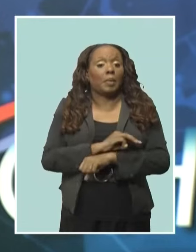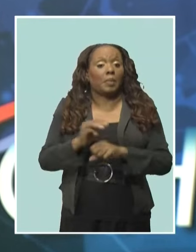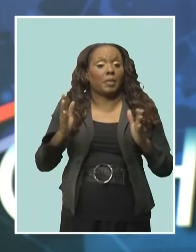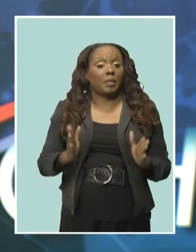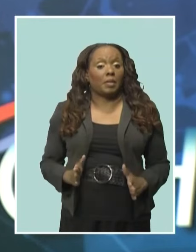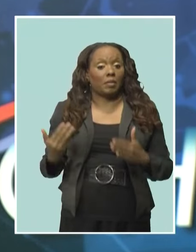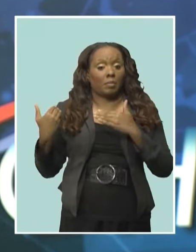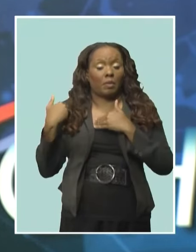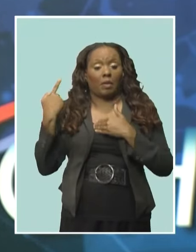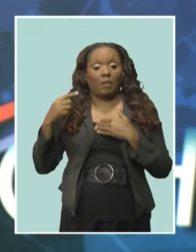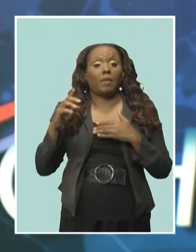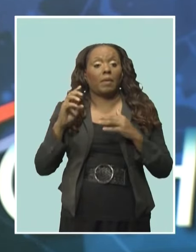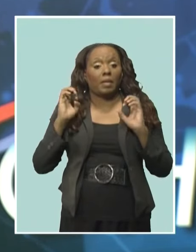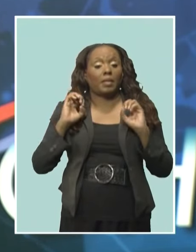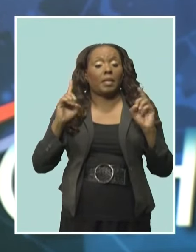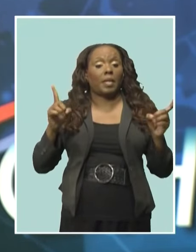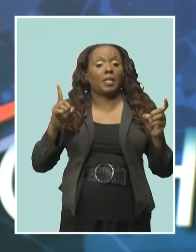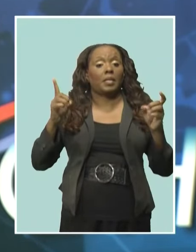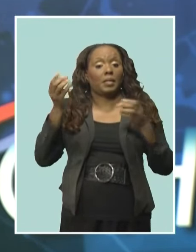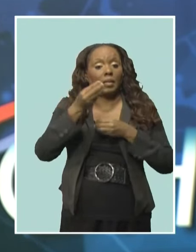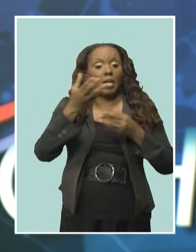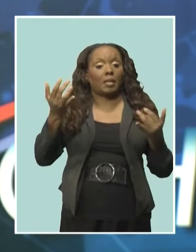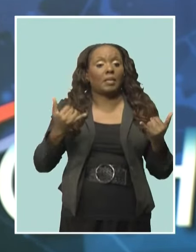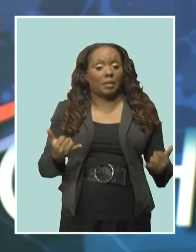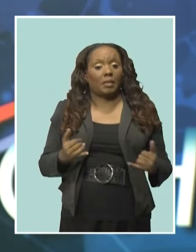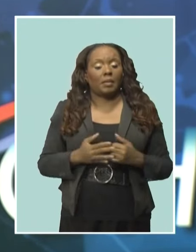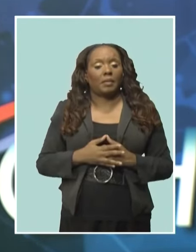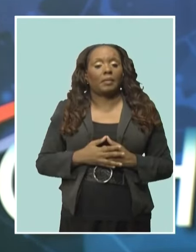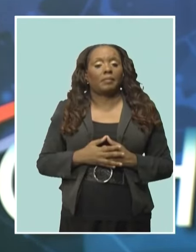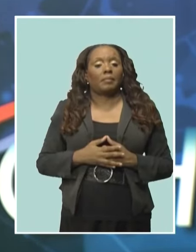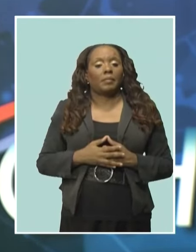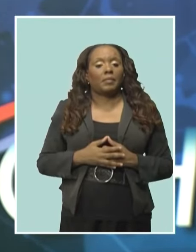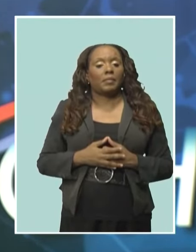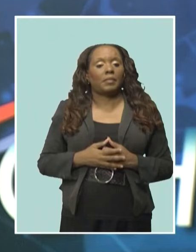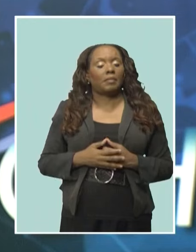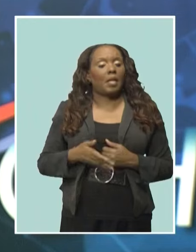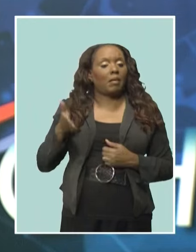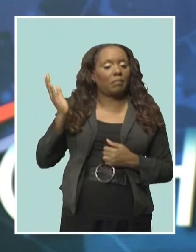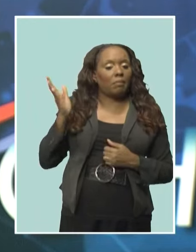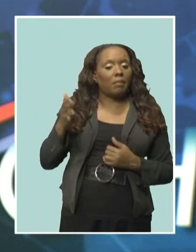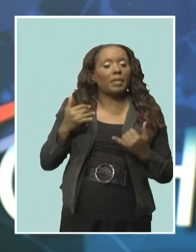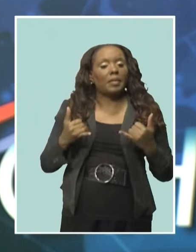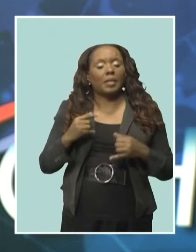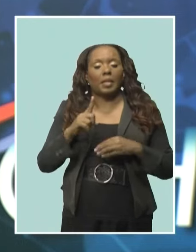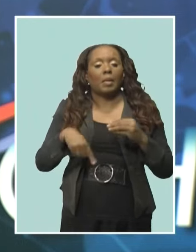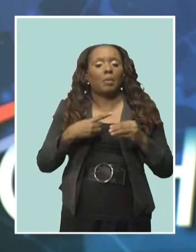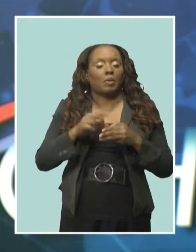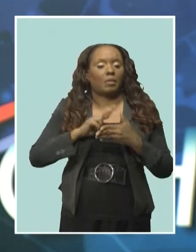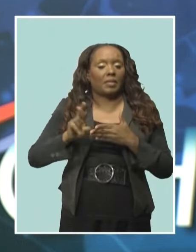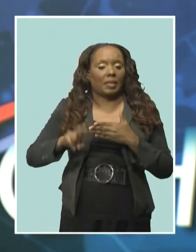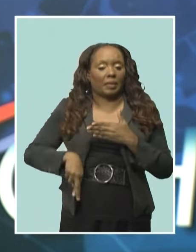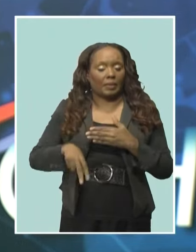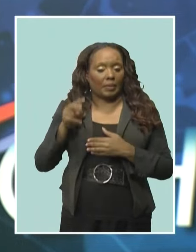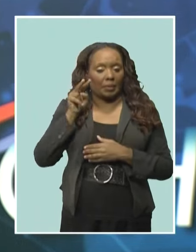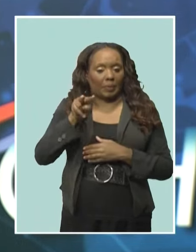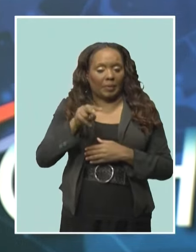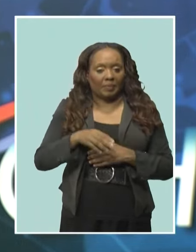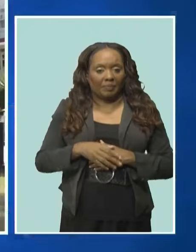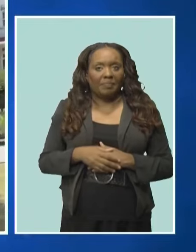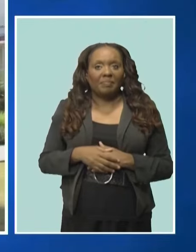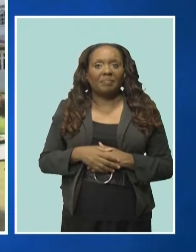today as the exam results were announced. Rachel Agard attended that press conference and filed this report.